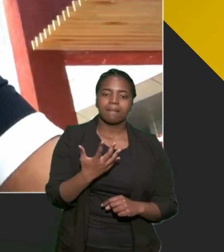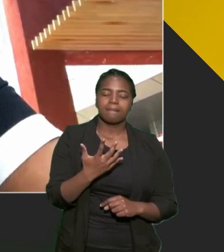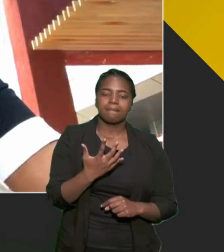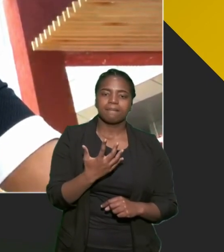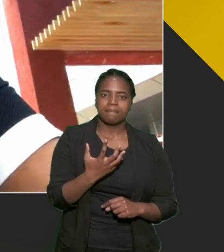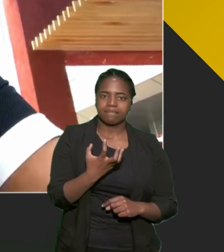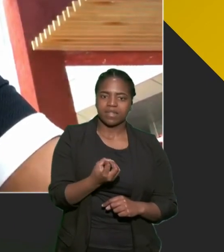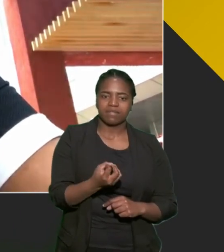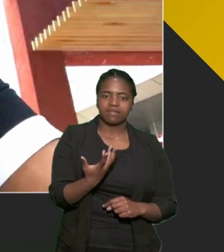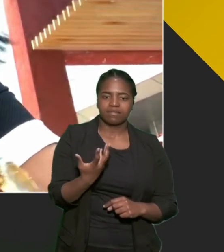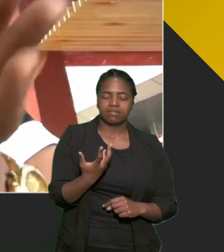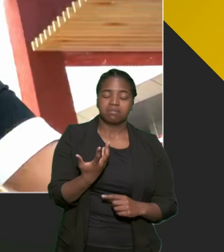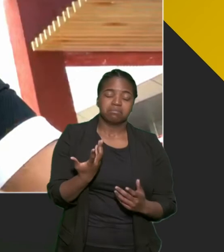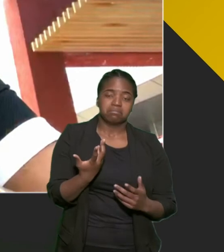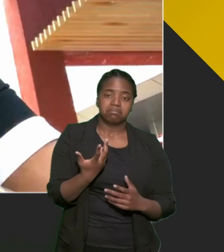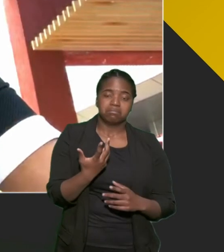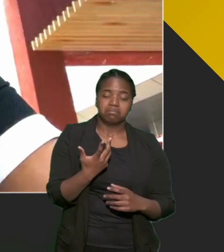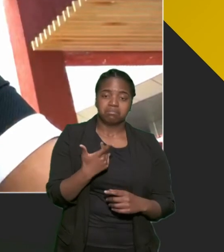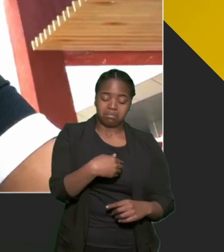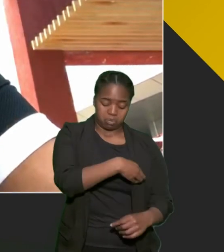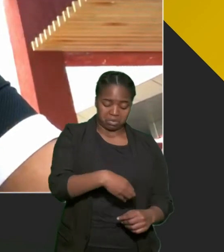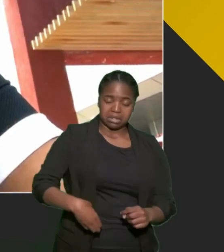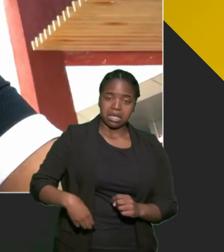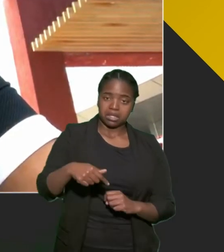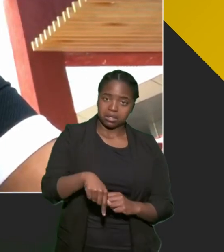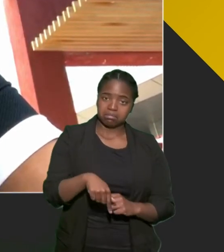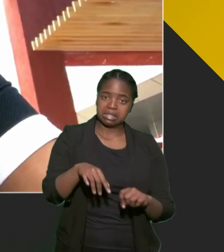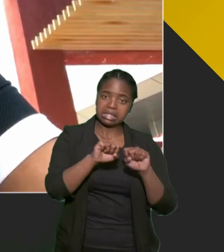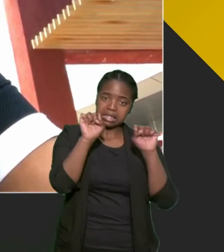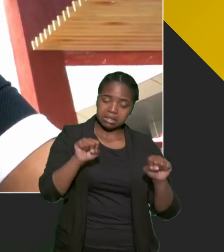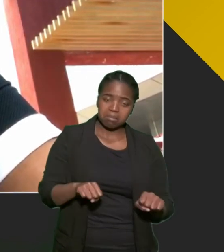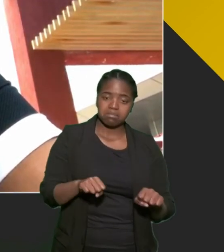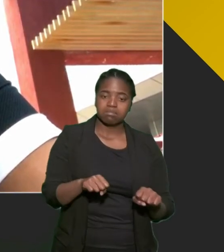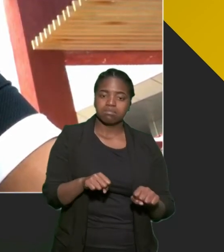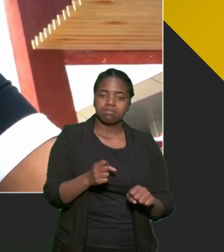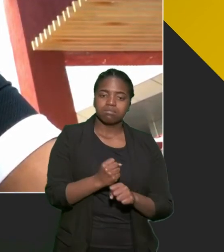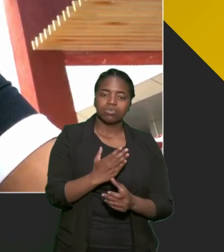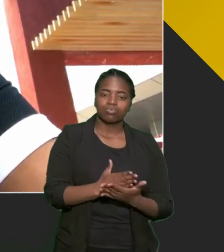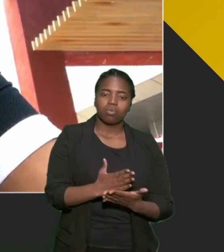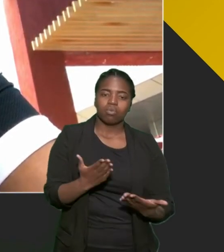Patriotic RPF is creating a system to make sure that